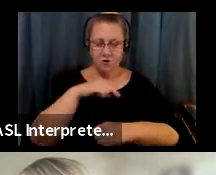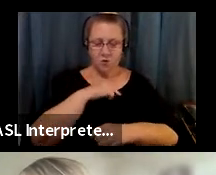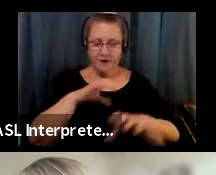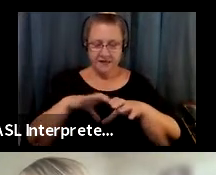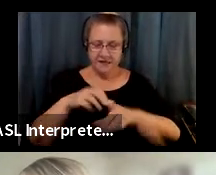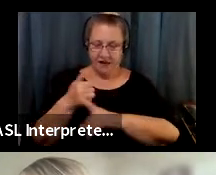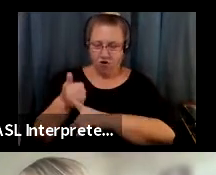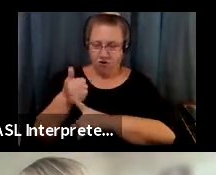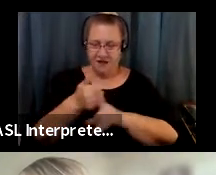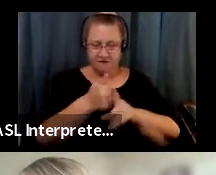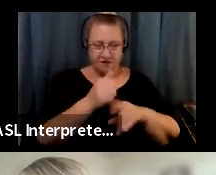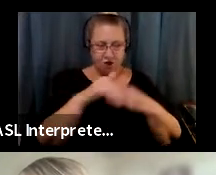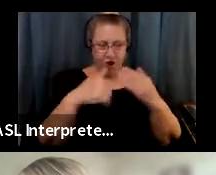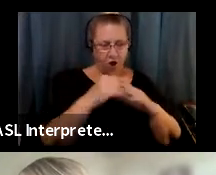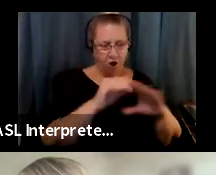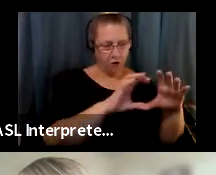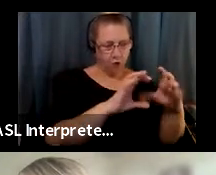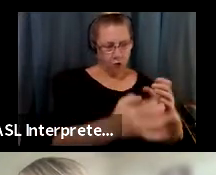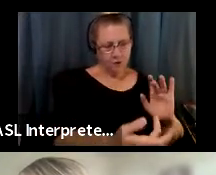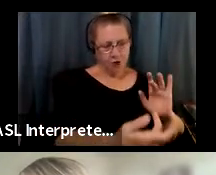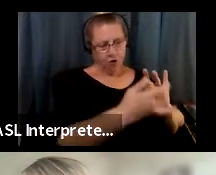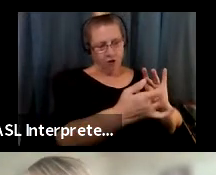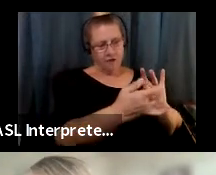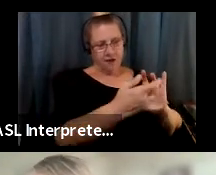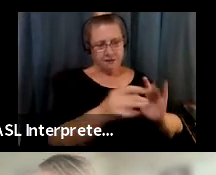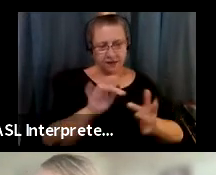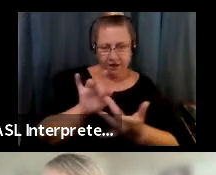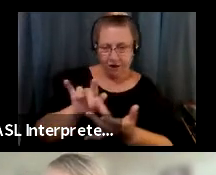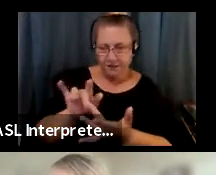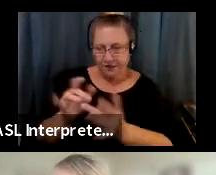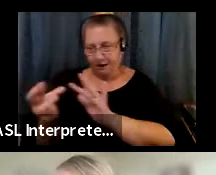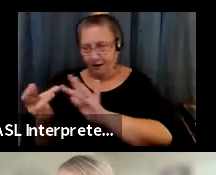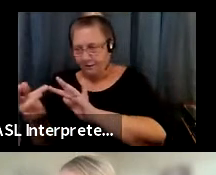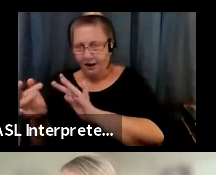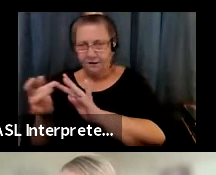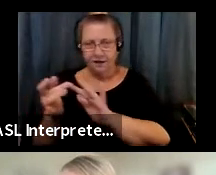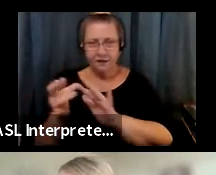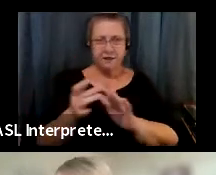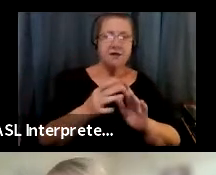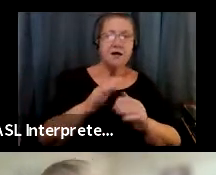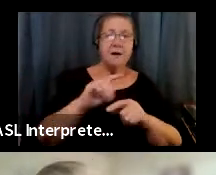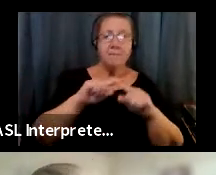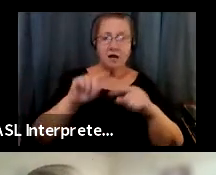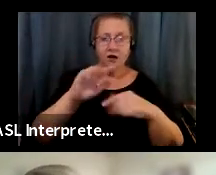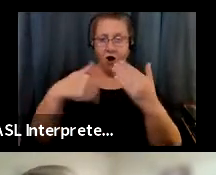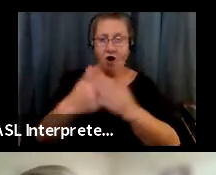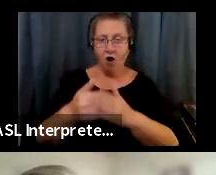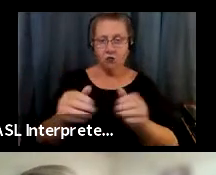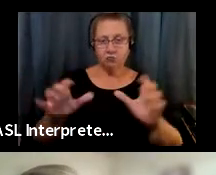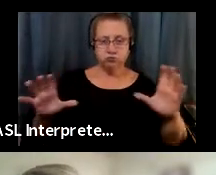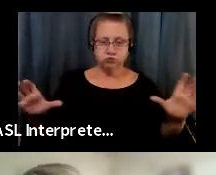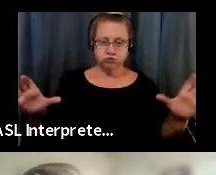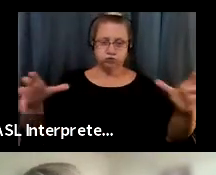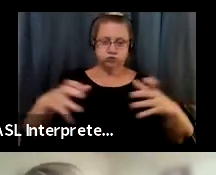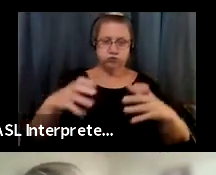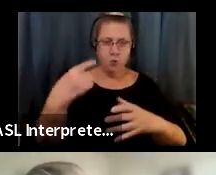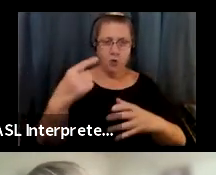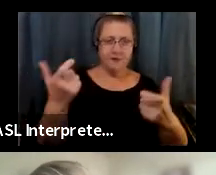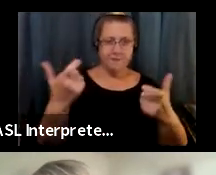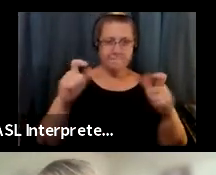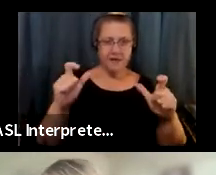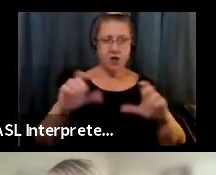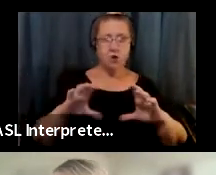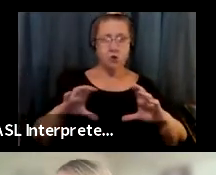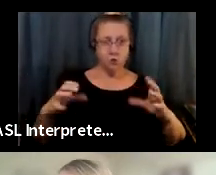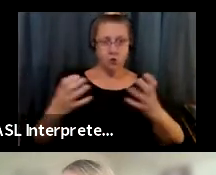groups, bothering all of you in all sorts of different ways, that to bring it all together into one big group, in a lot of ways really did, we